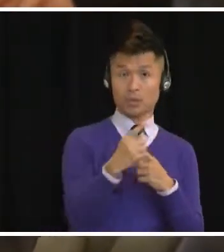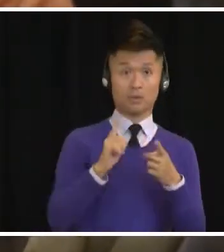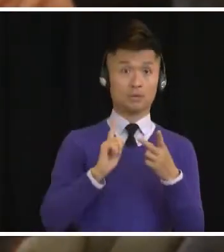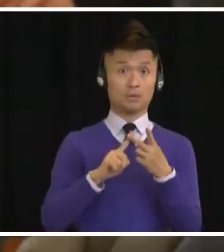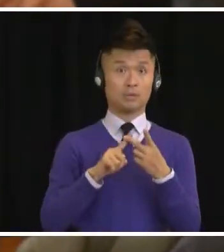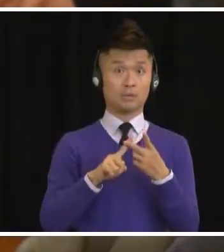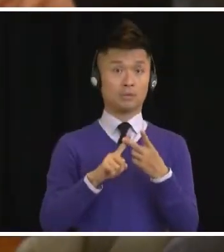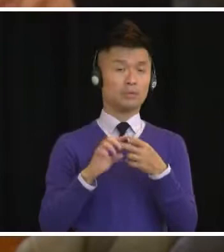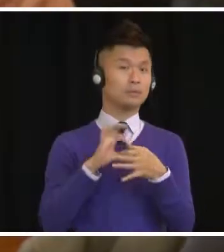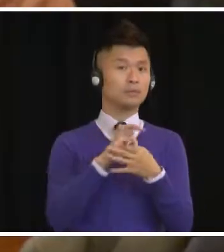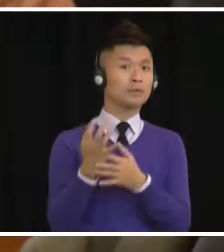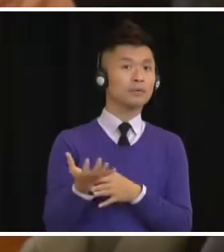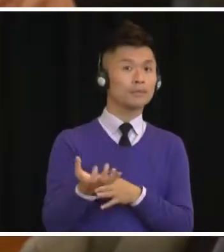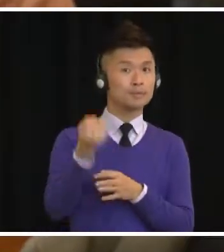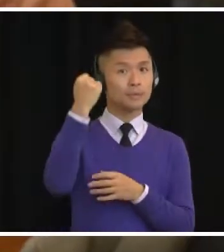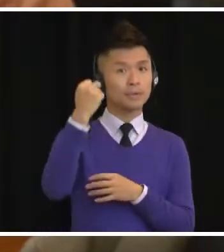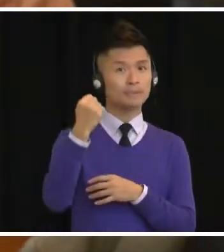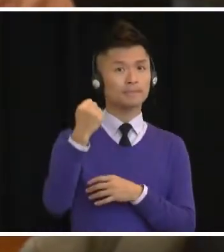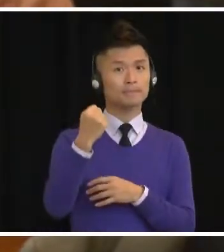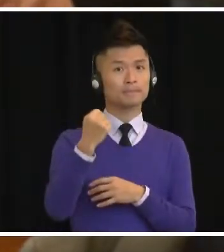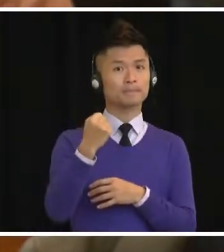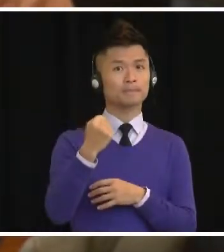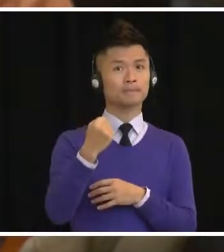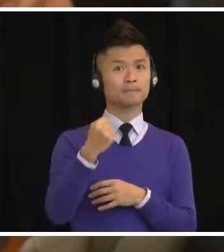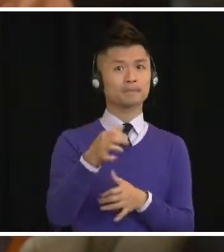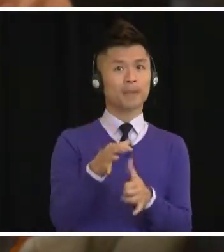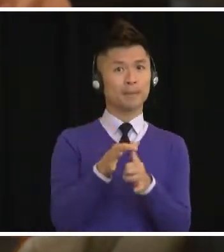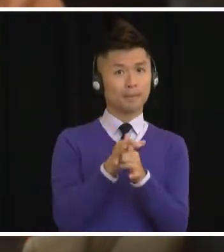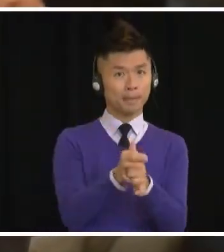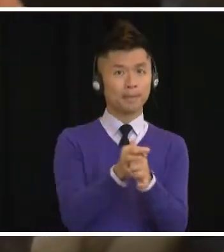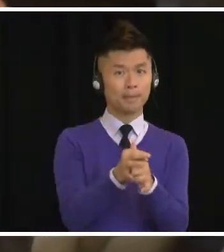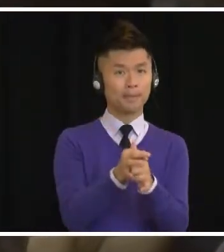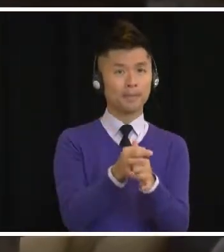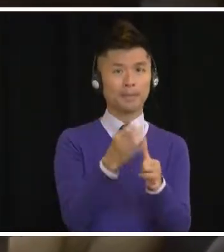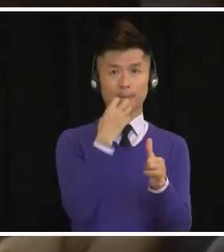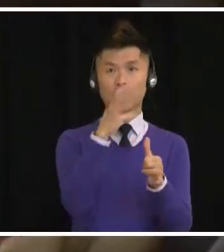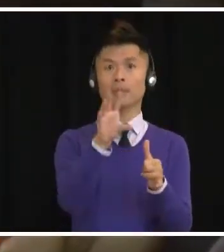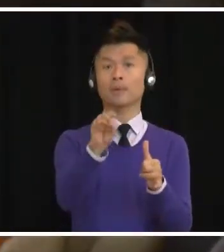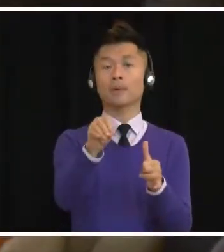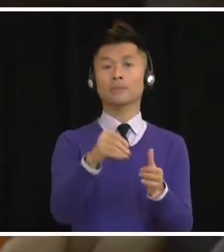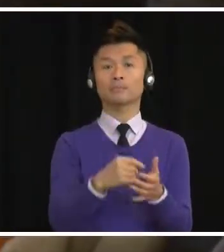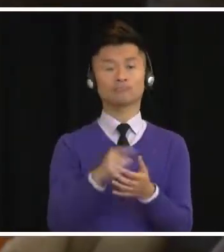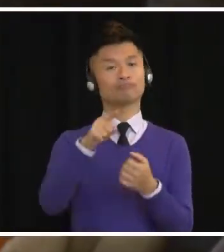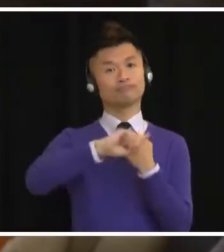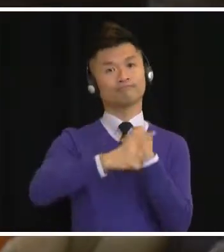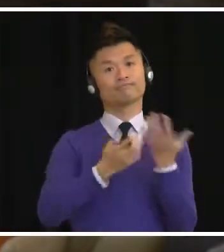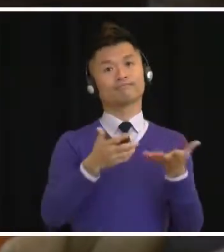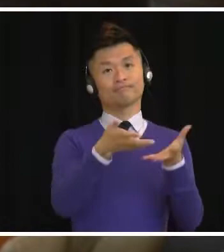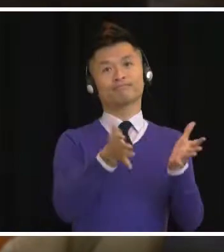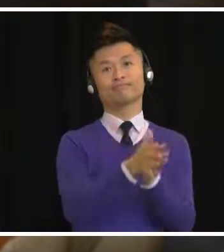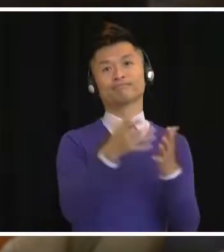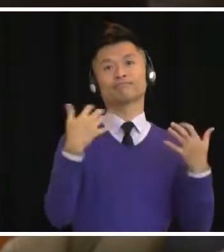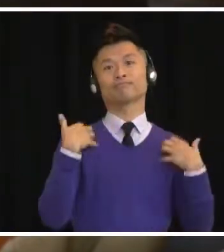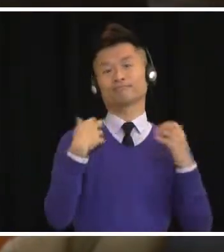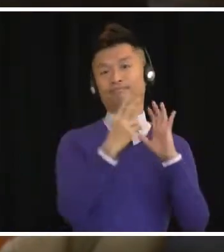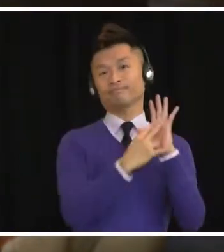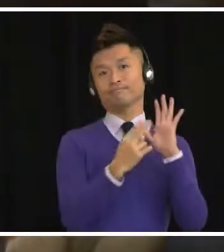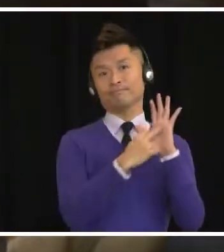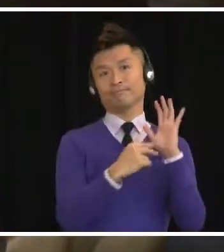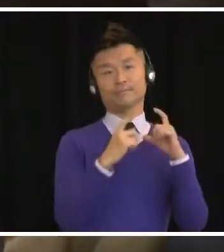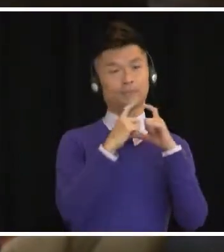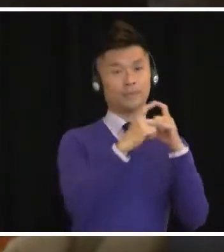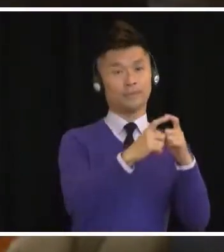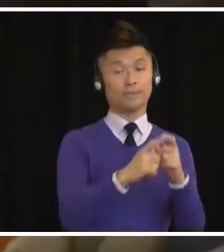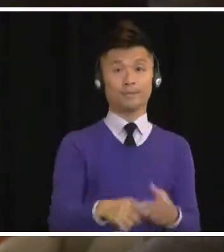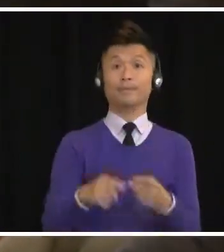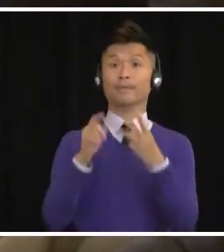many people are falling into this category? What restrictions or limitations are there on their rights? I believe